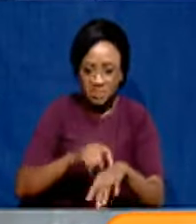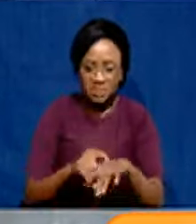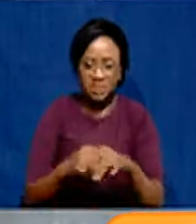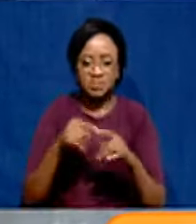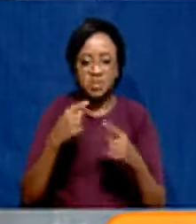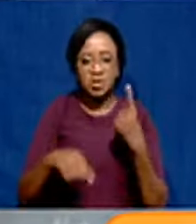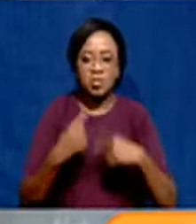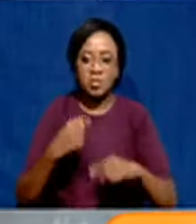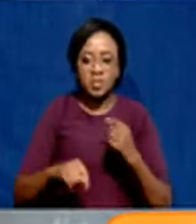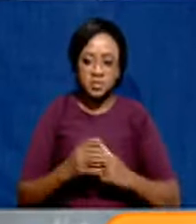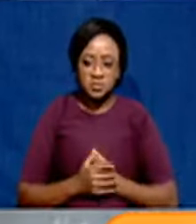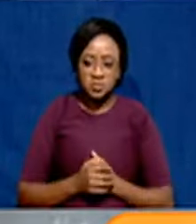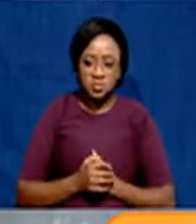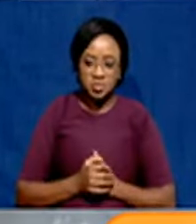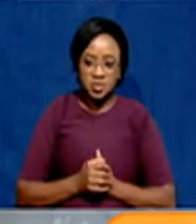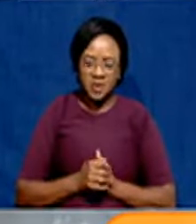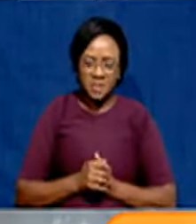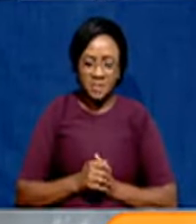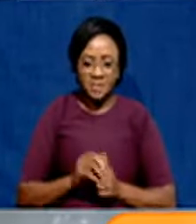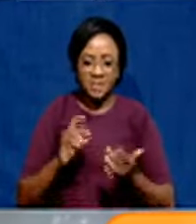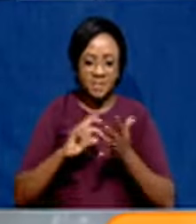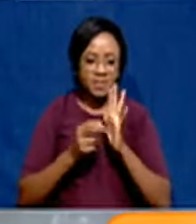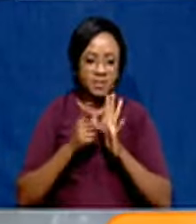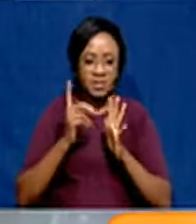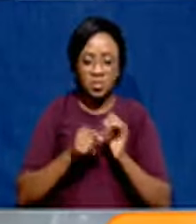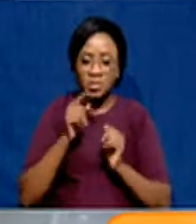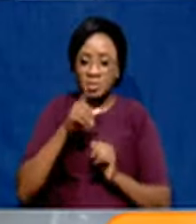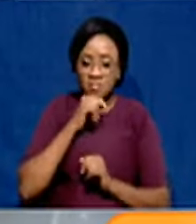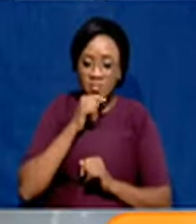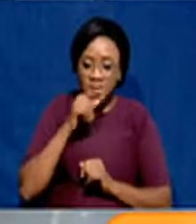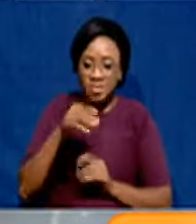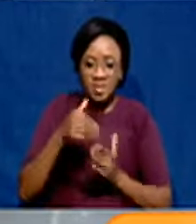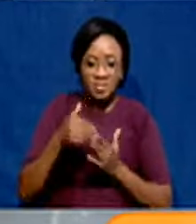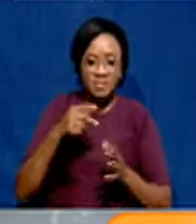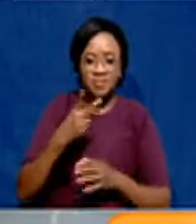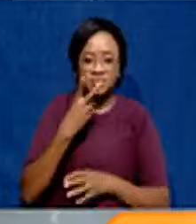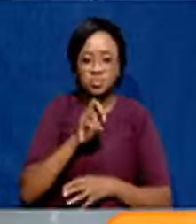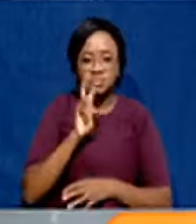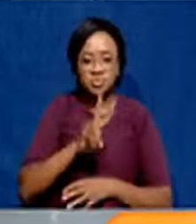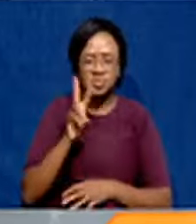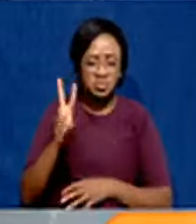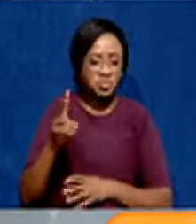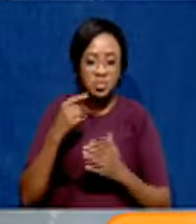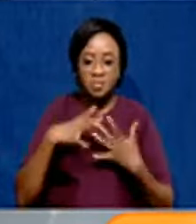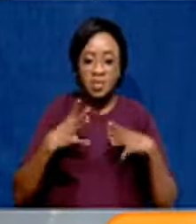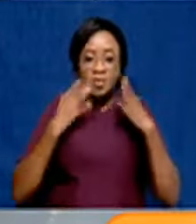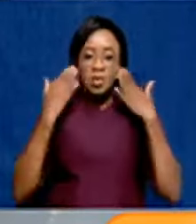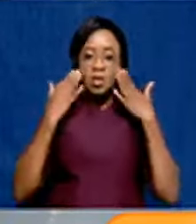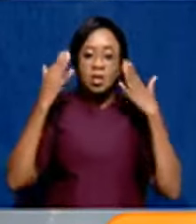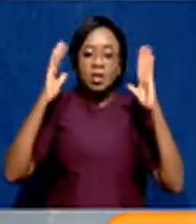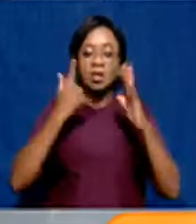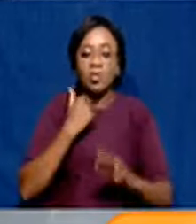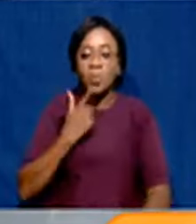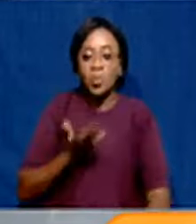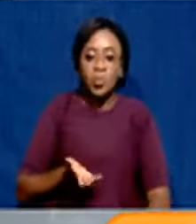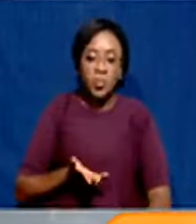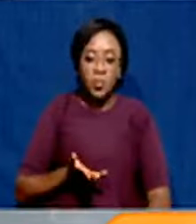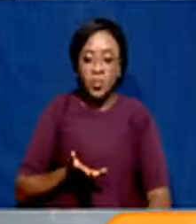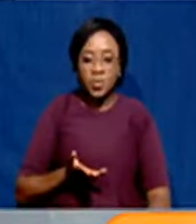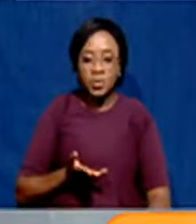times. And remember, this is someone who before 2022 was virtually unknown. Remember, he's a gentleman